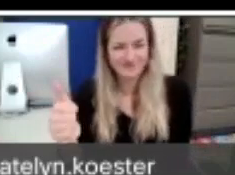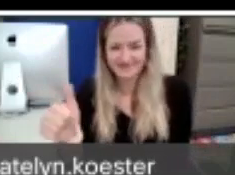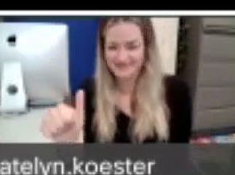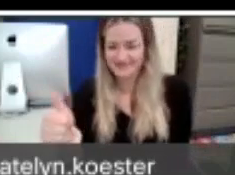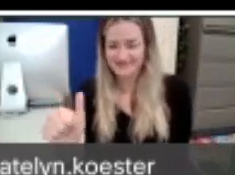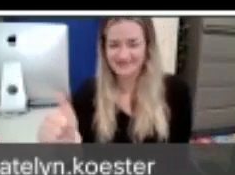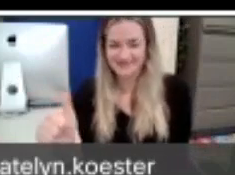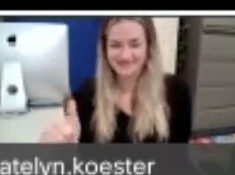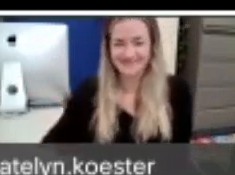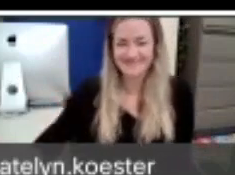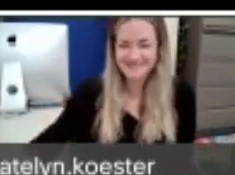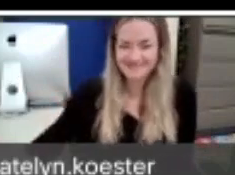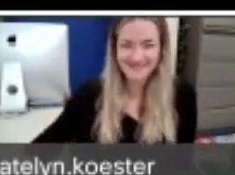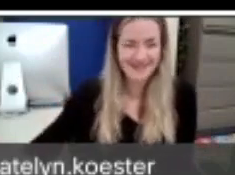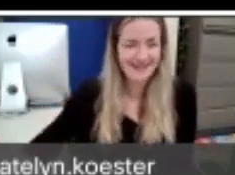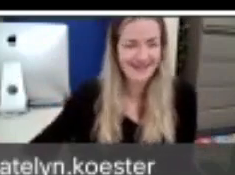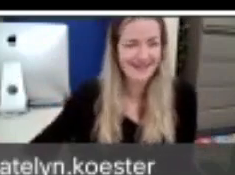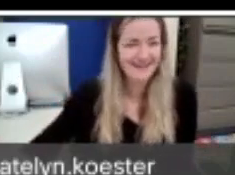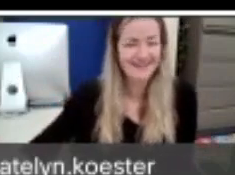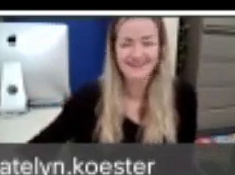then you kind of wiggle it or shake it, 10.